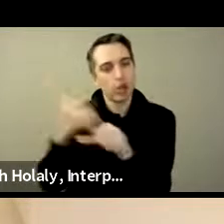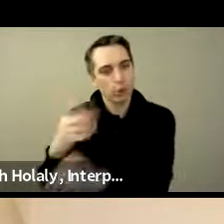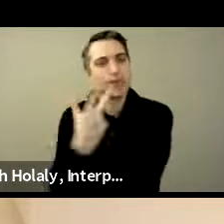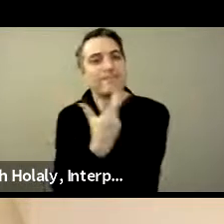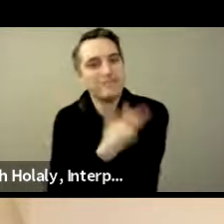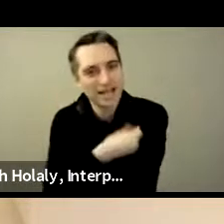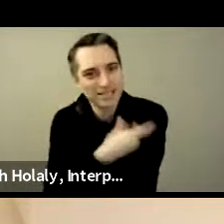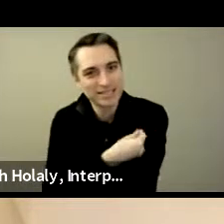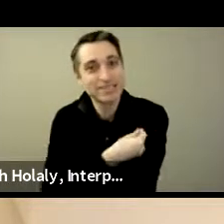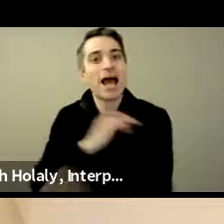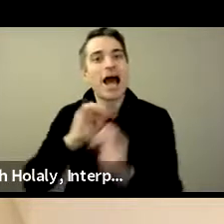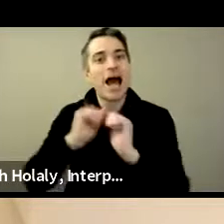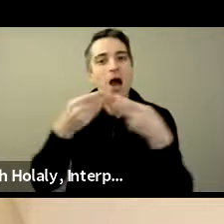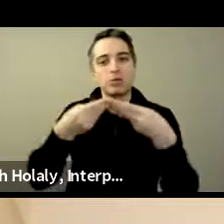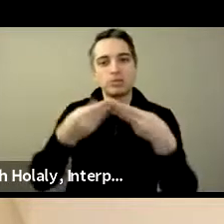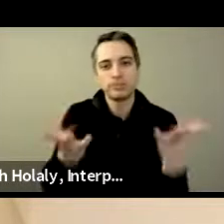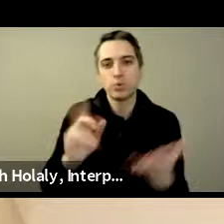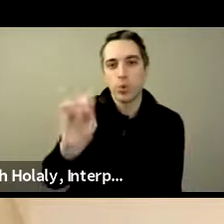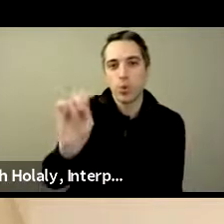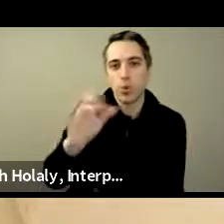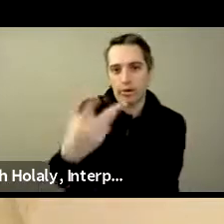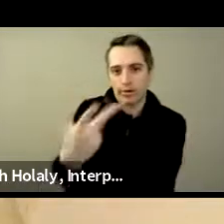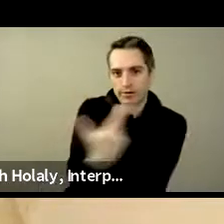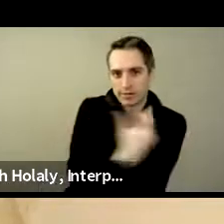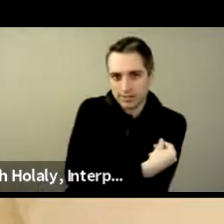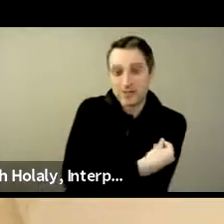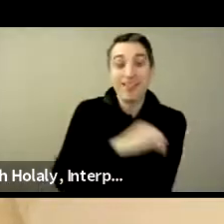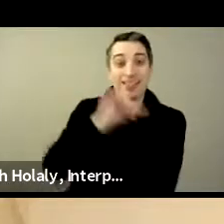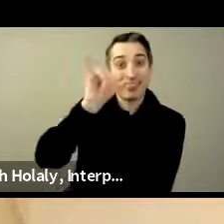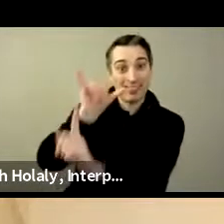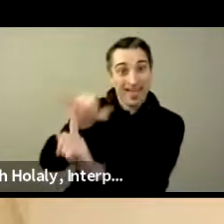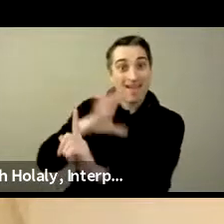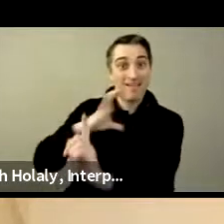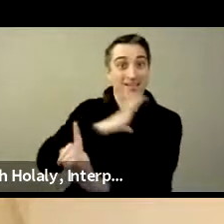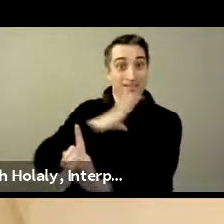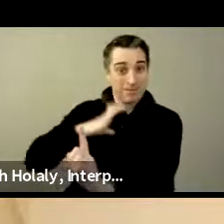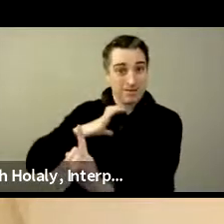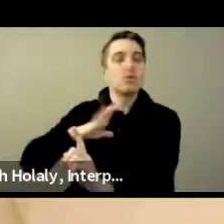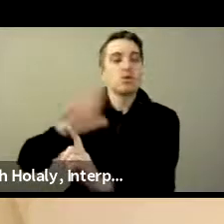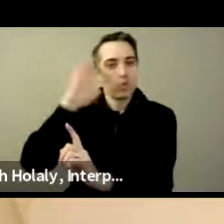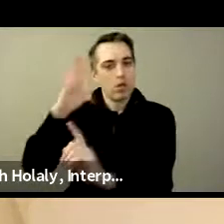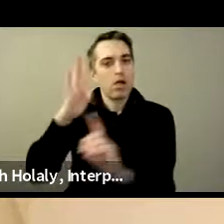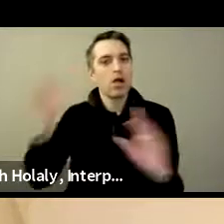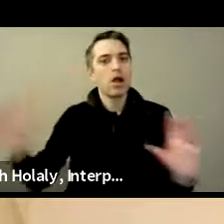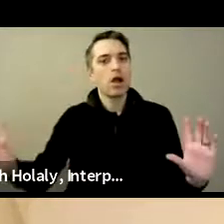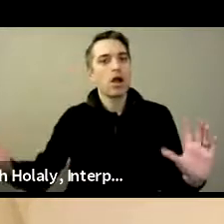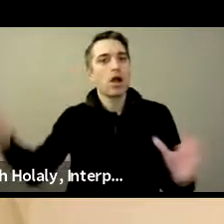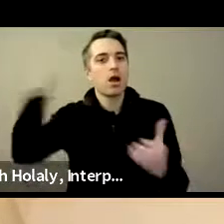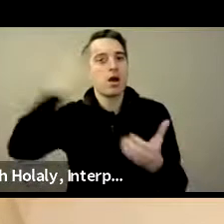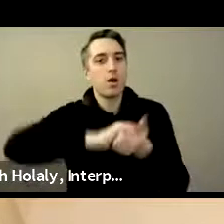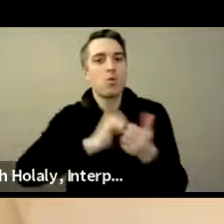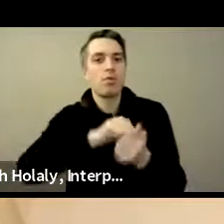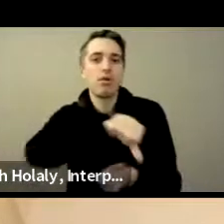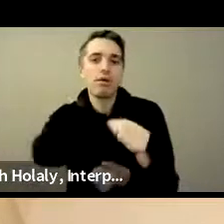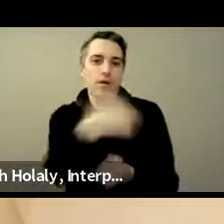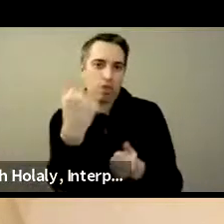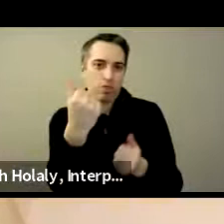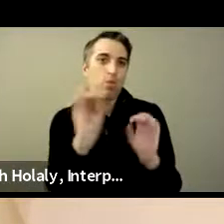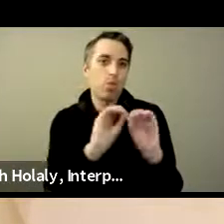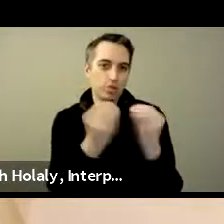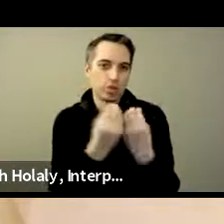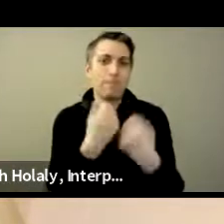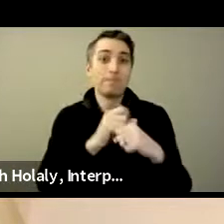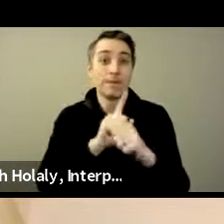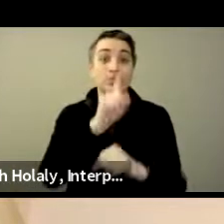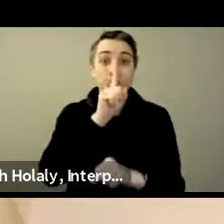its distribution. And now this committee is going to be connecting with other organizations to assure